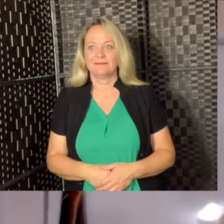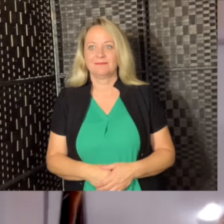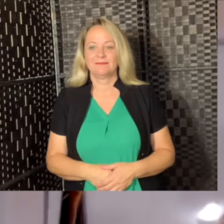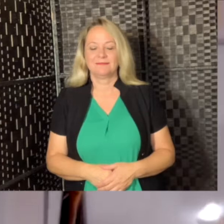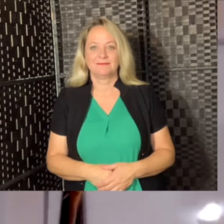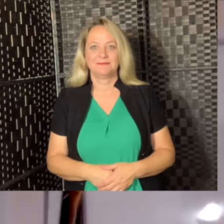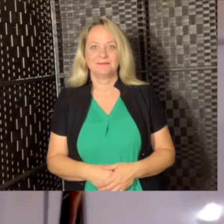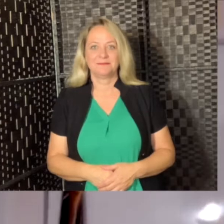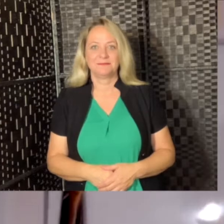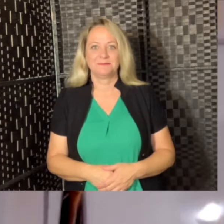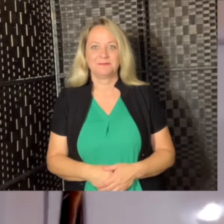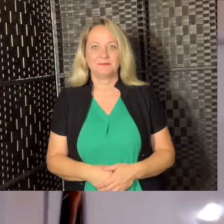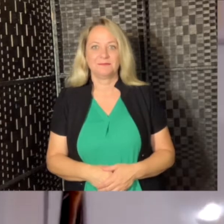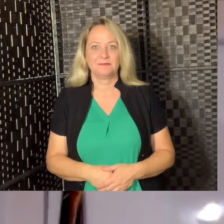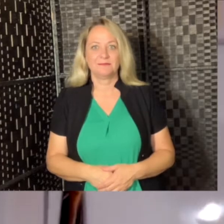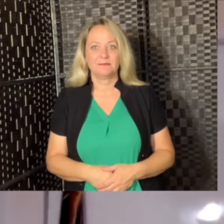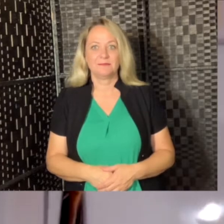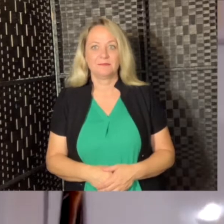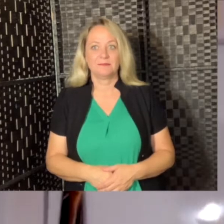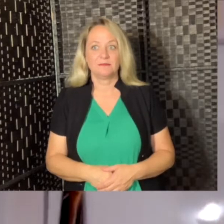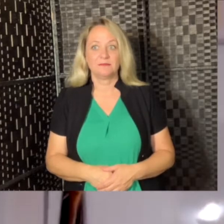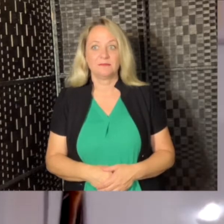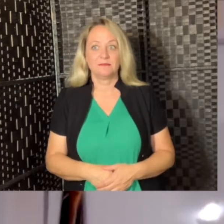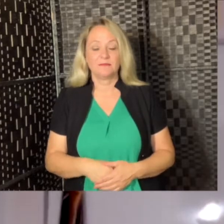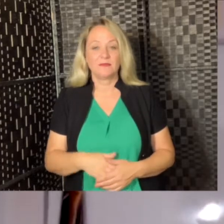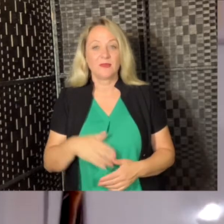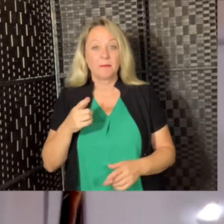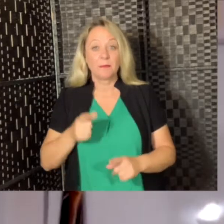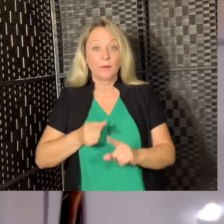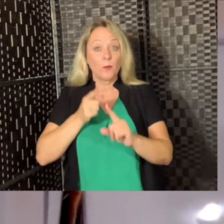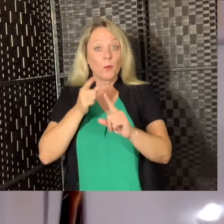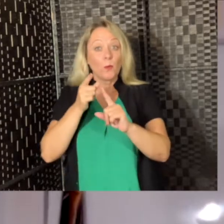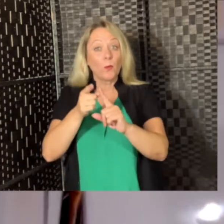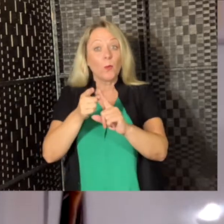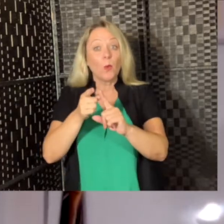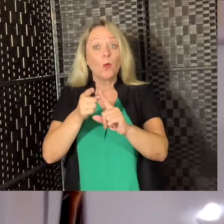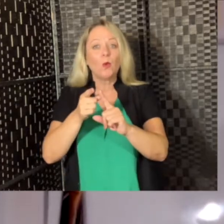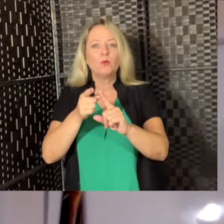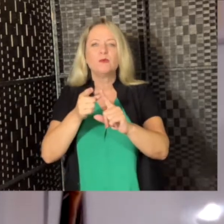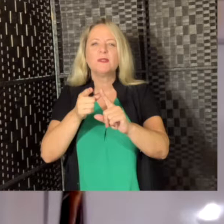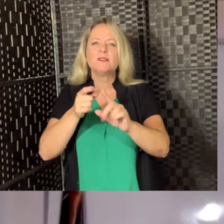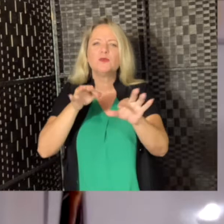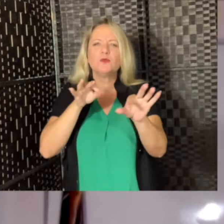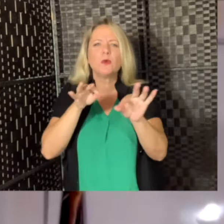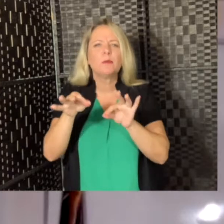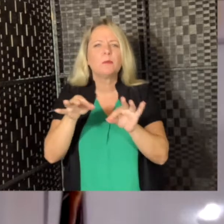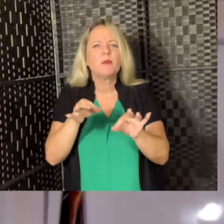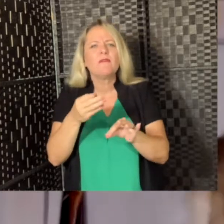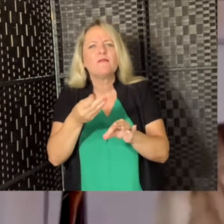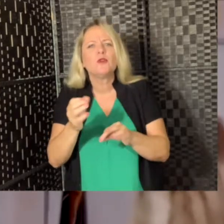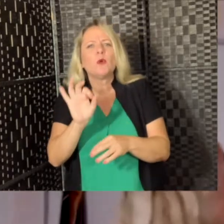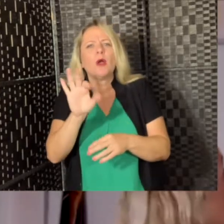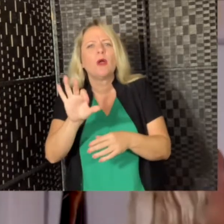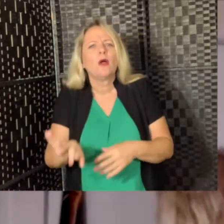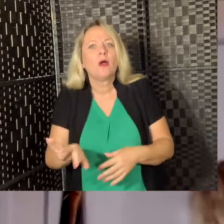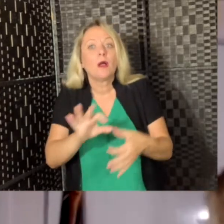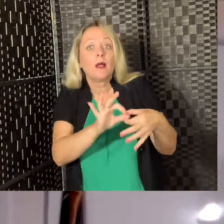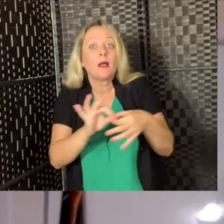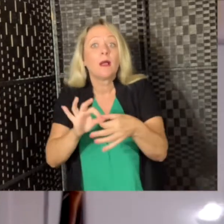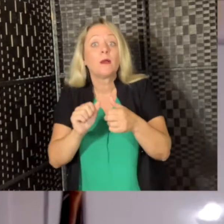A-L-A-Y-A. And what I want to do is share a little tidbit or two about what I call pairing,